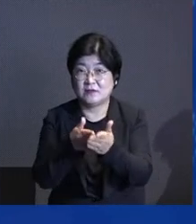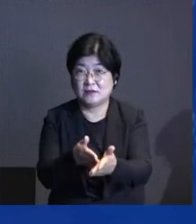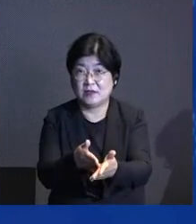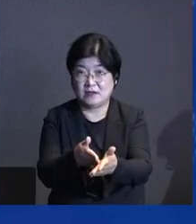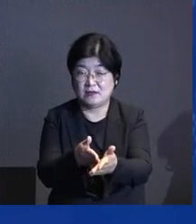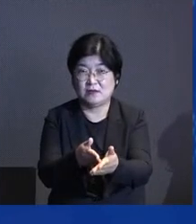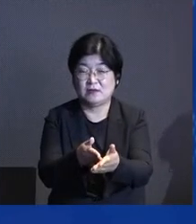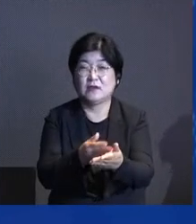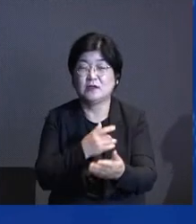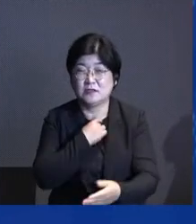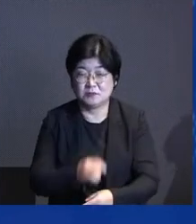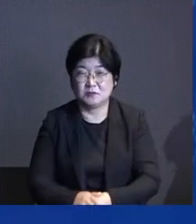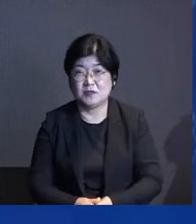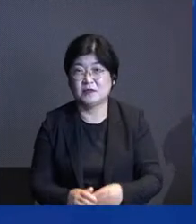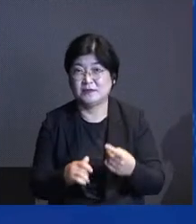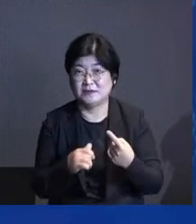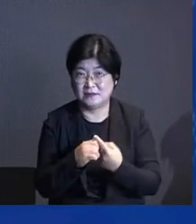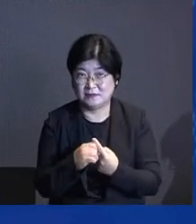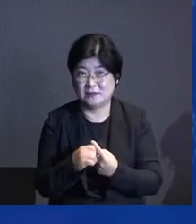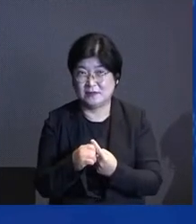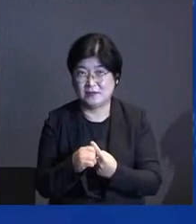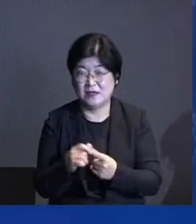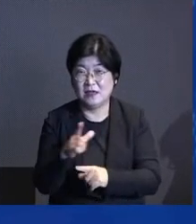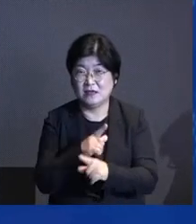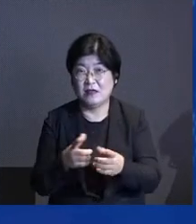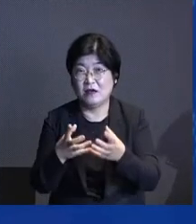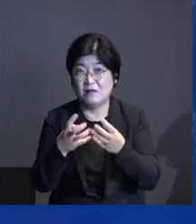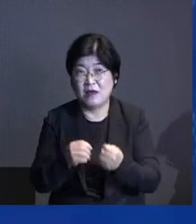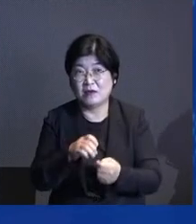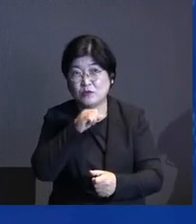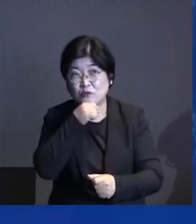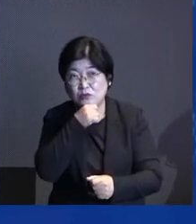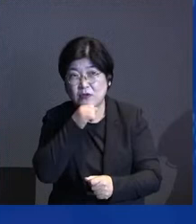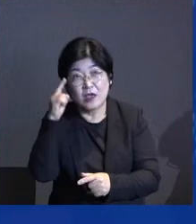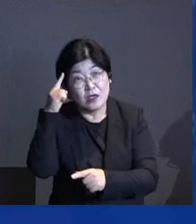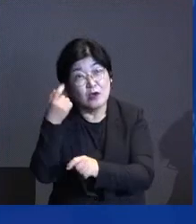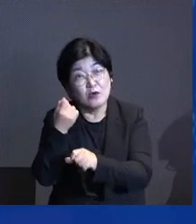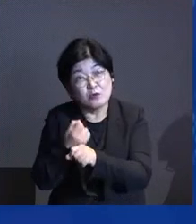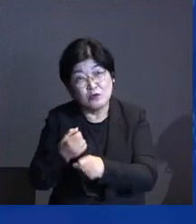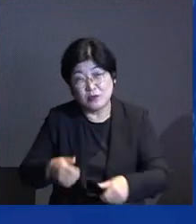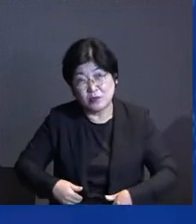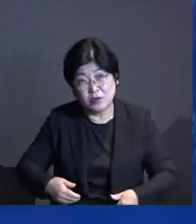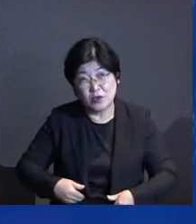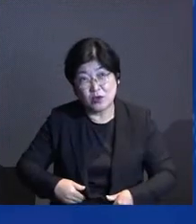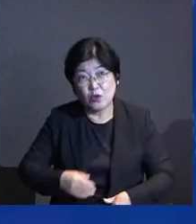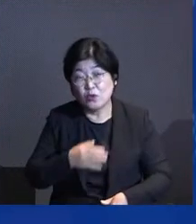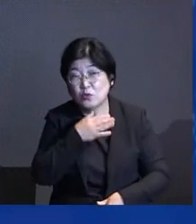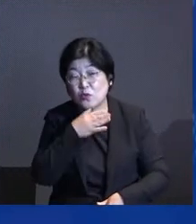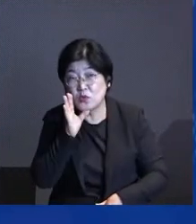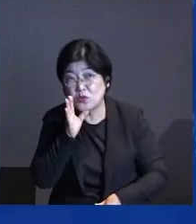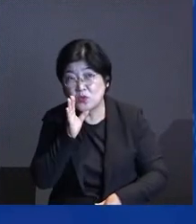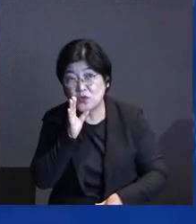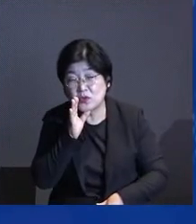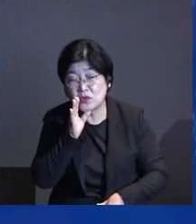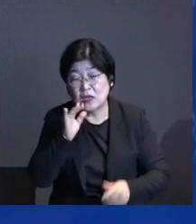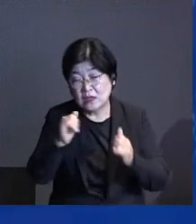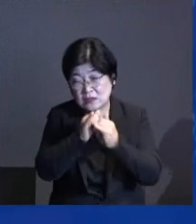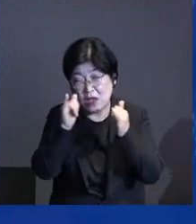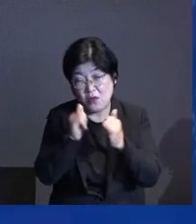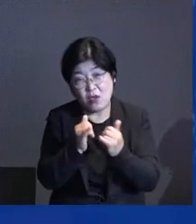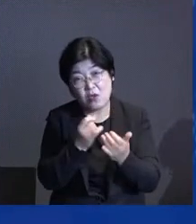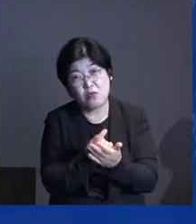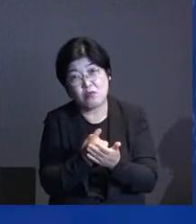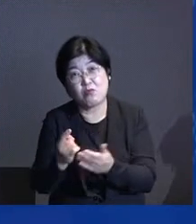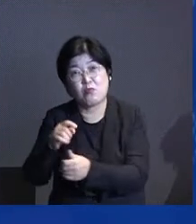More statistical data and research on social isolation and loneliness among older people are needed. It was